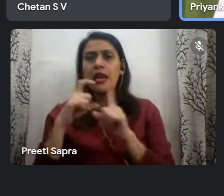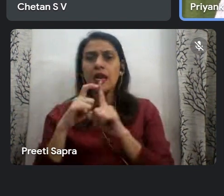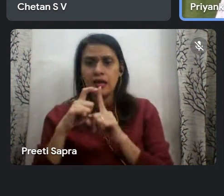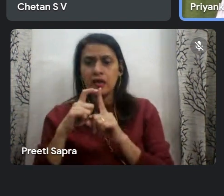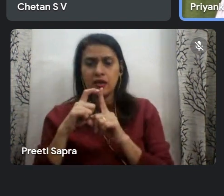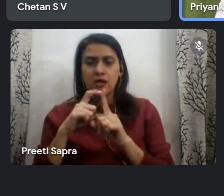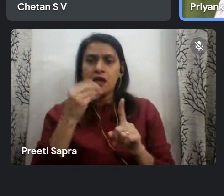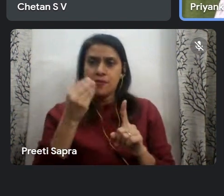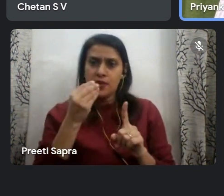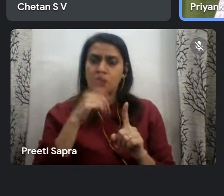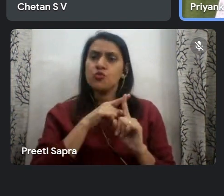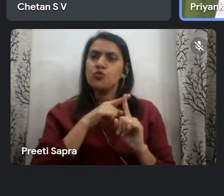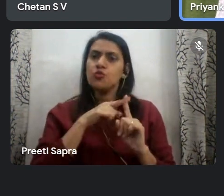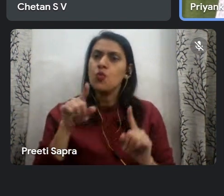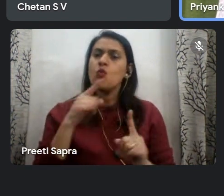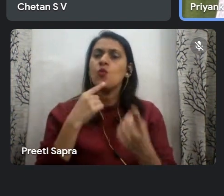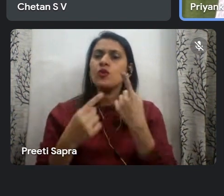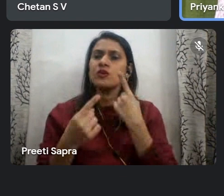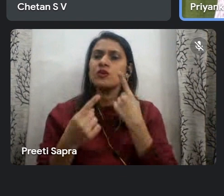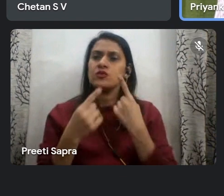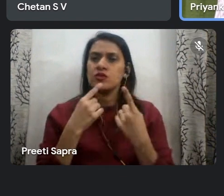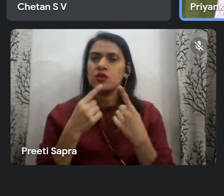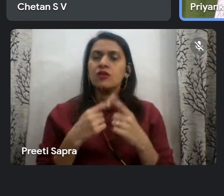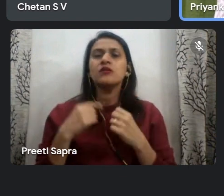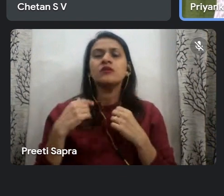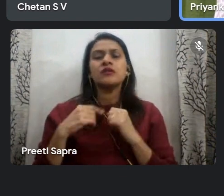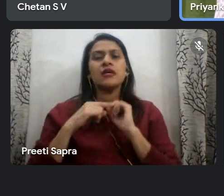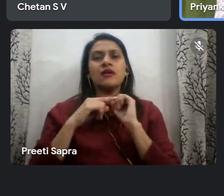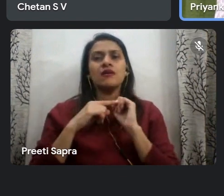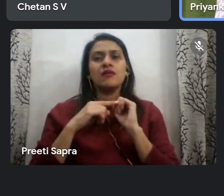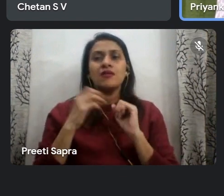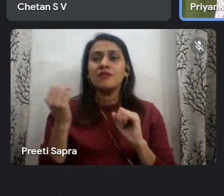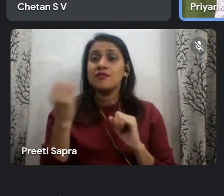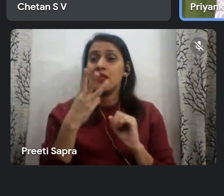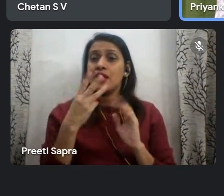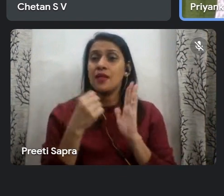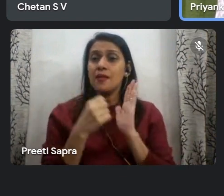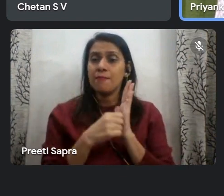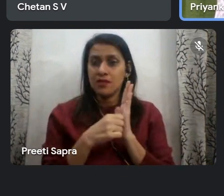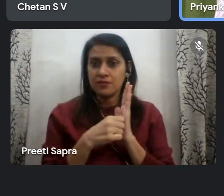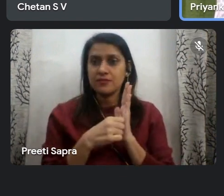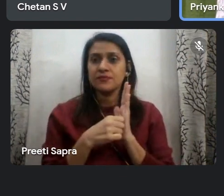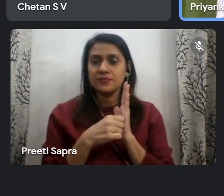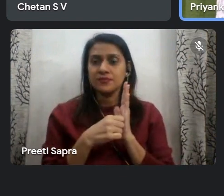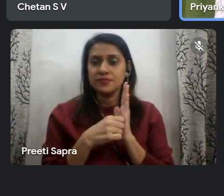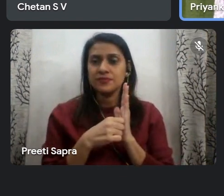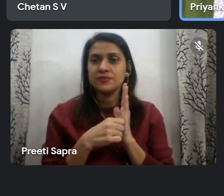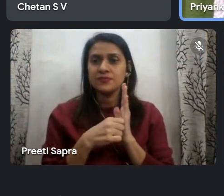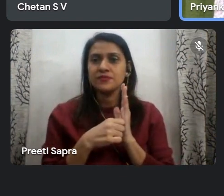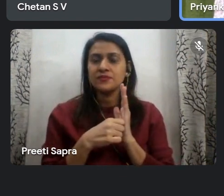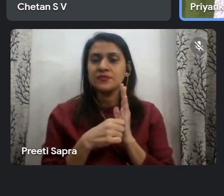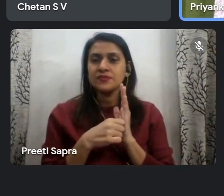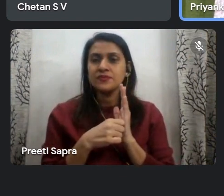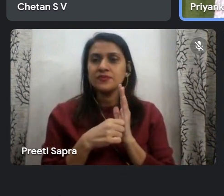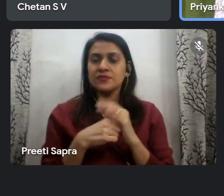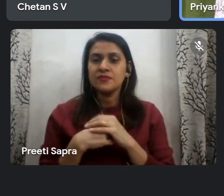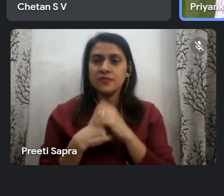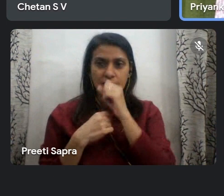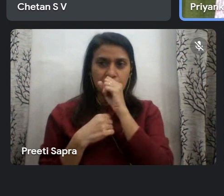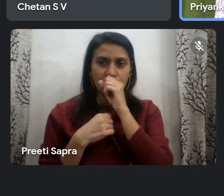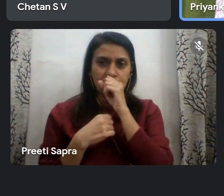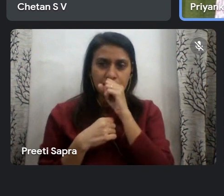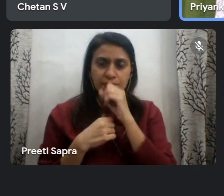Um, an assessment that lasted over, I think, 3 months, where I just, when I think